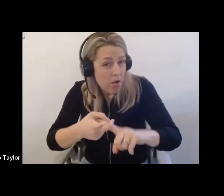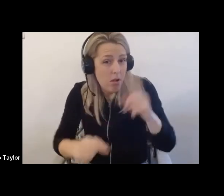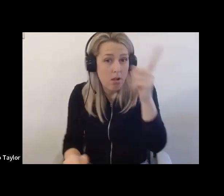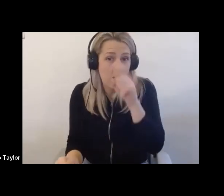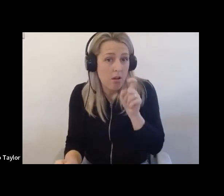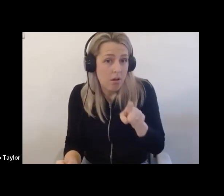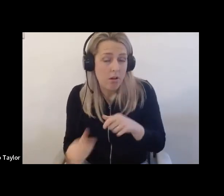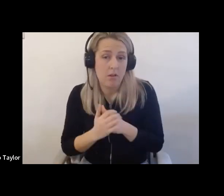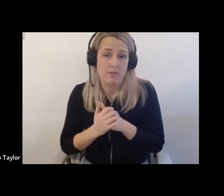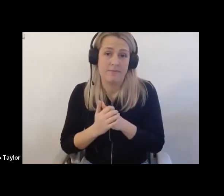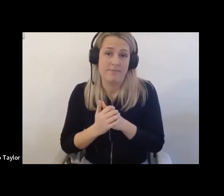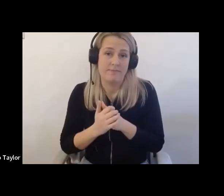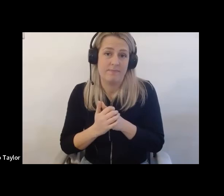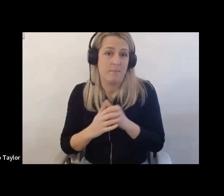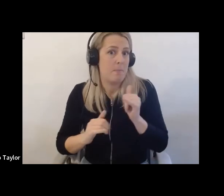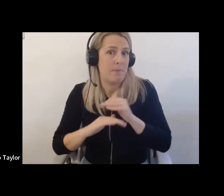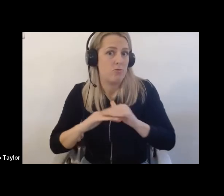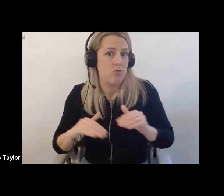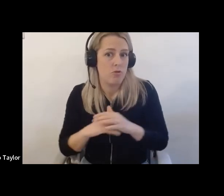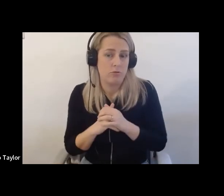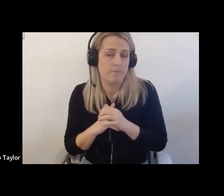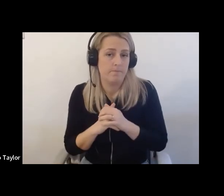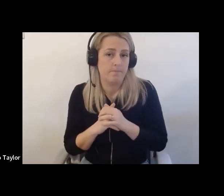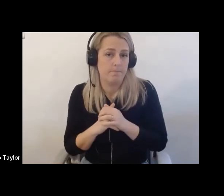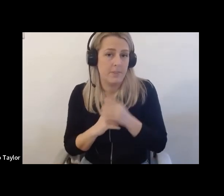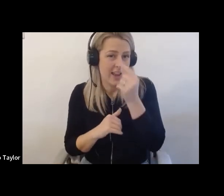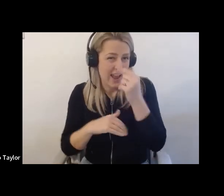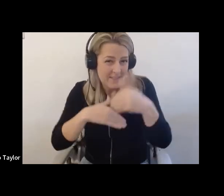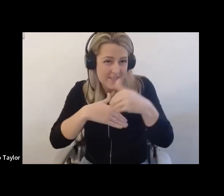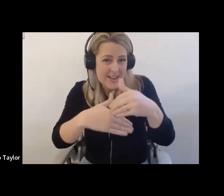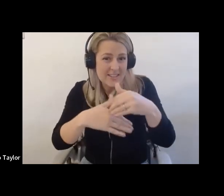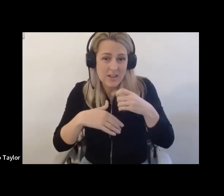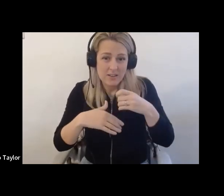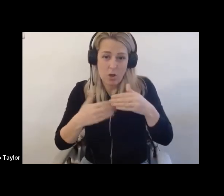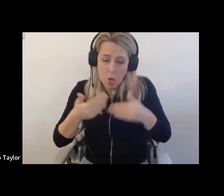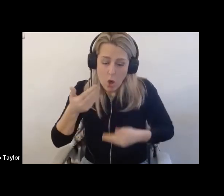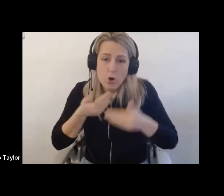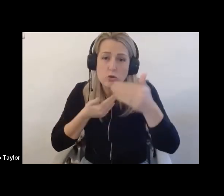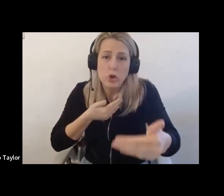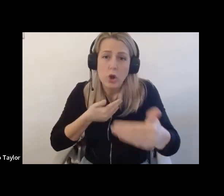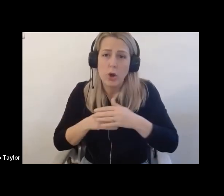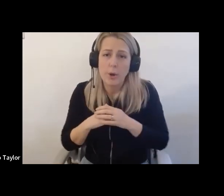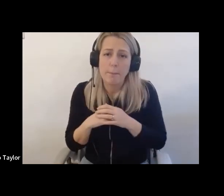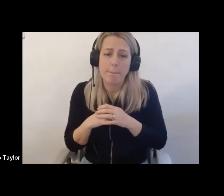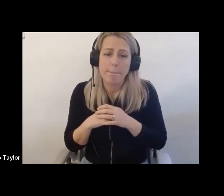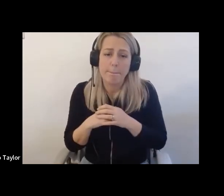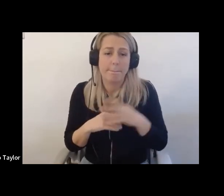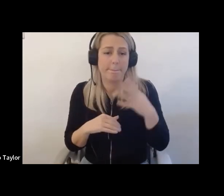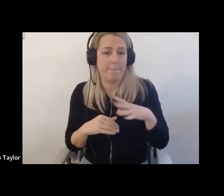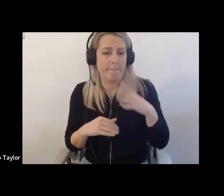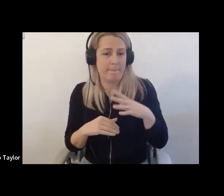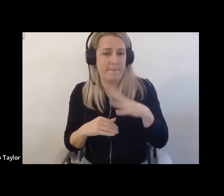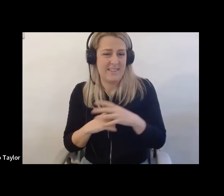long-term impact of many initiatives. We need to use these lessons to improve